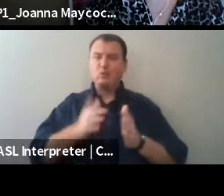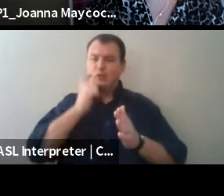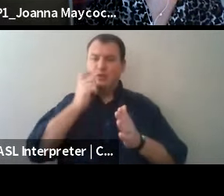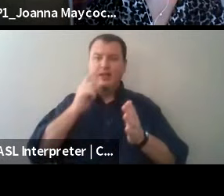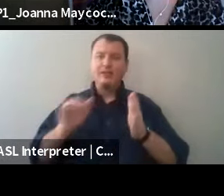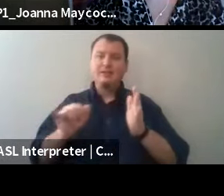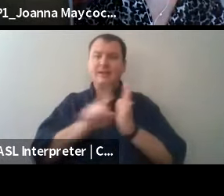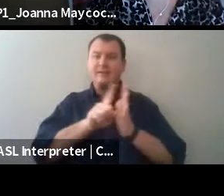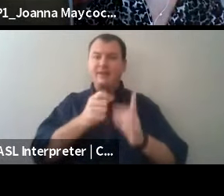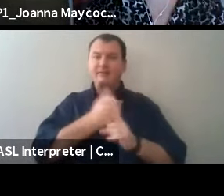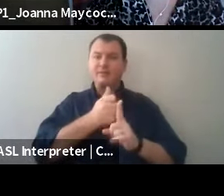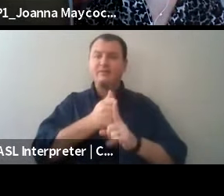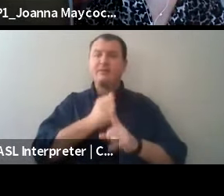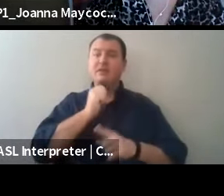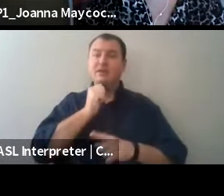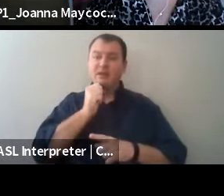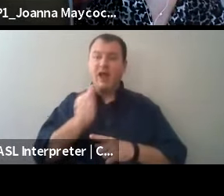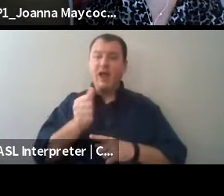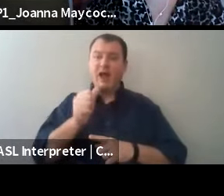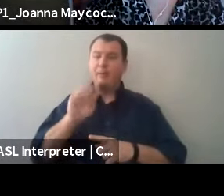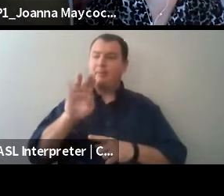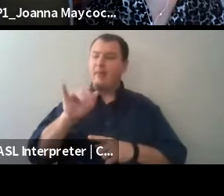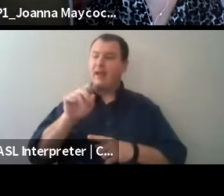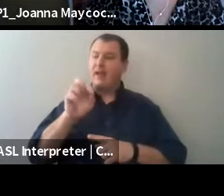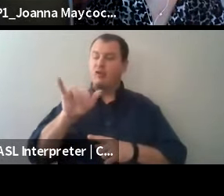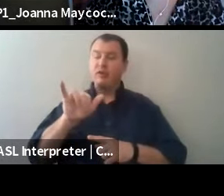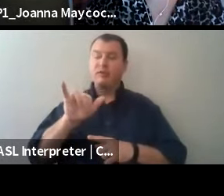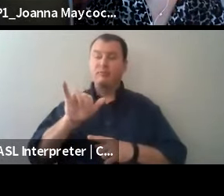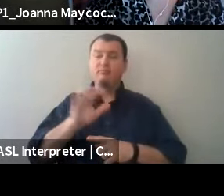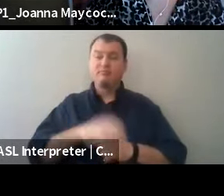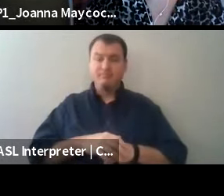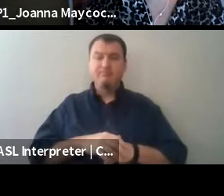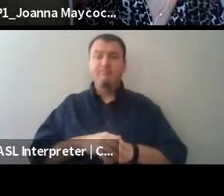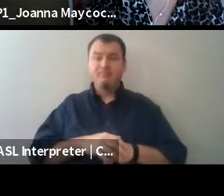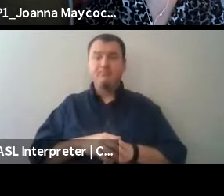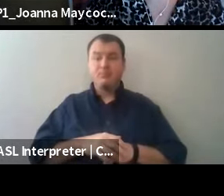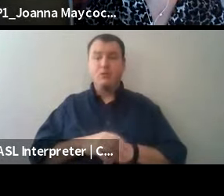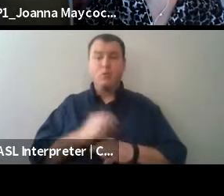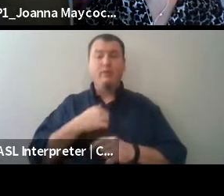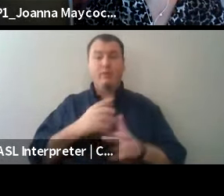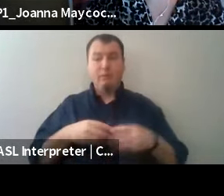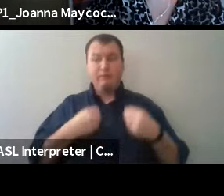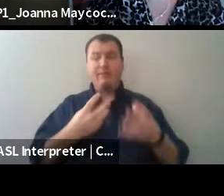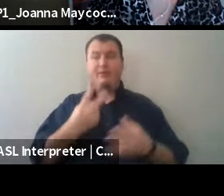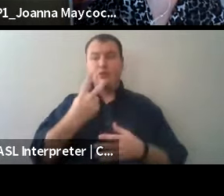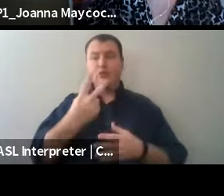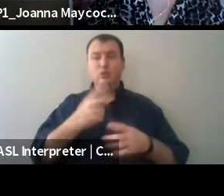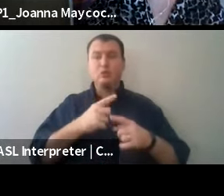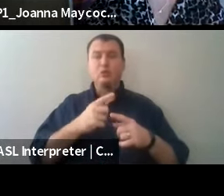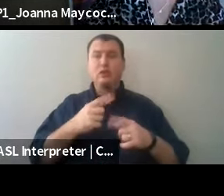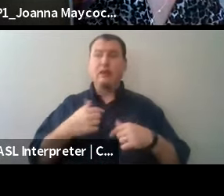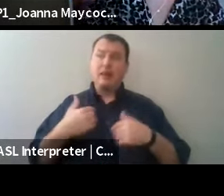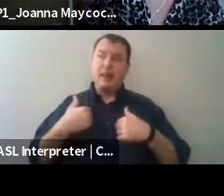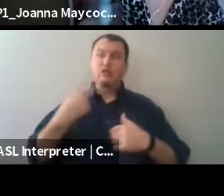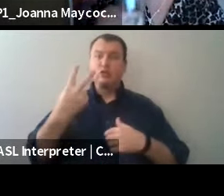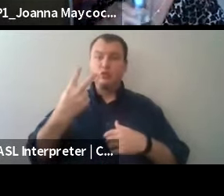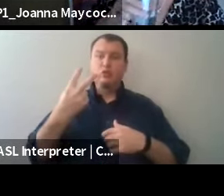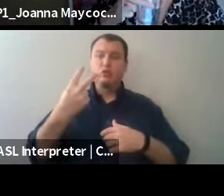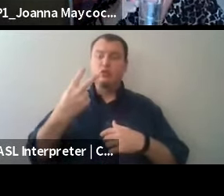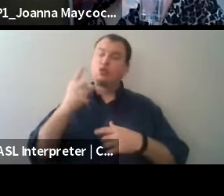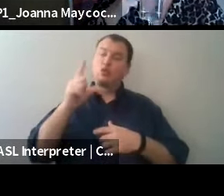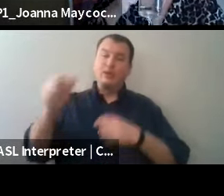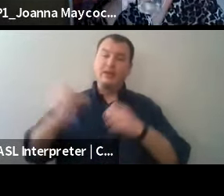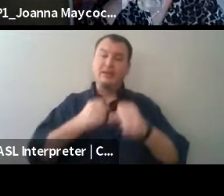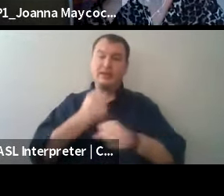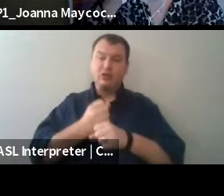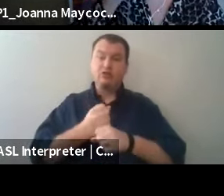themselves as non-binary. And we have been providing for the last two decades a different kind of support services, which ranges from a